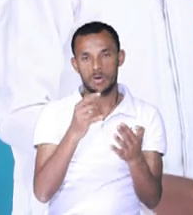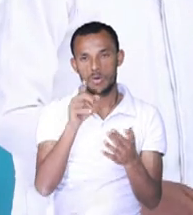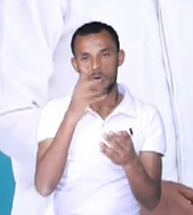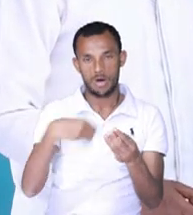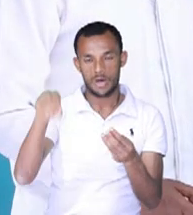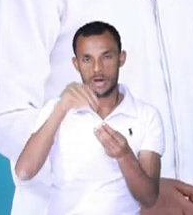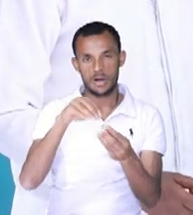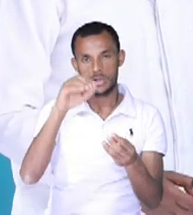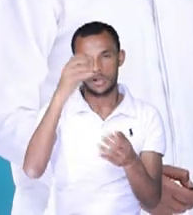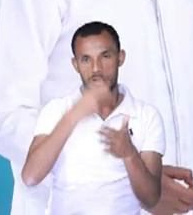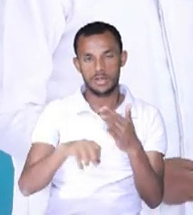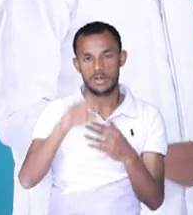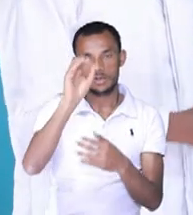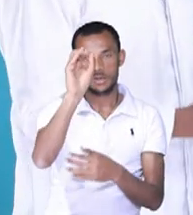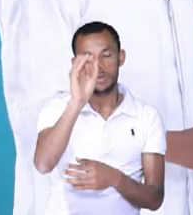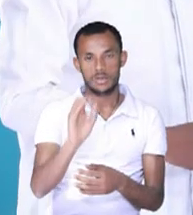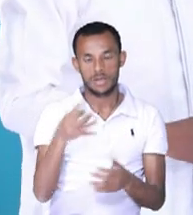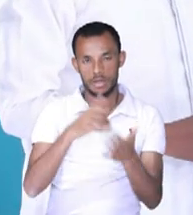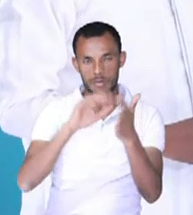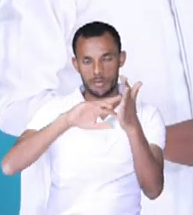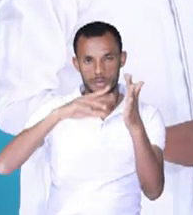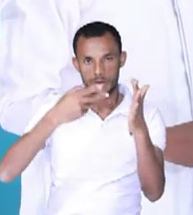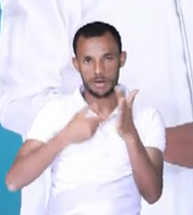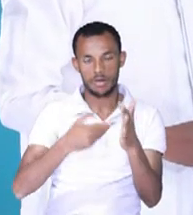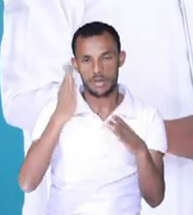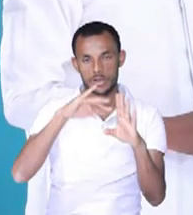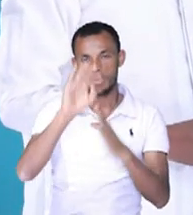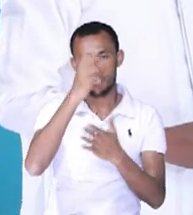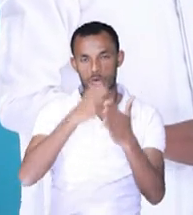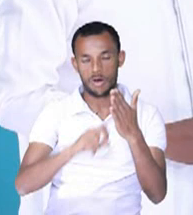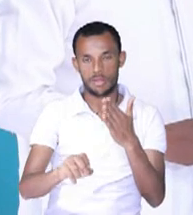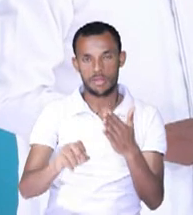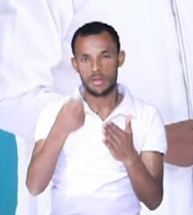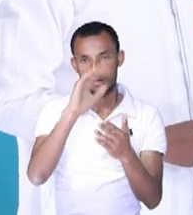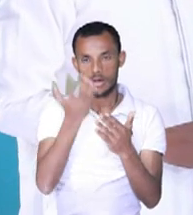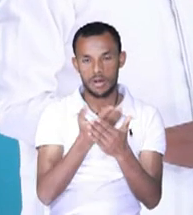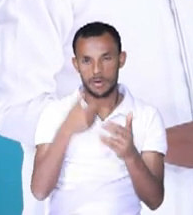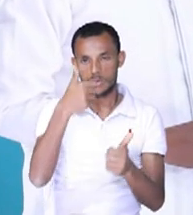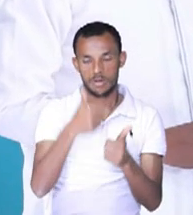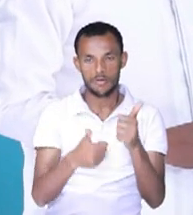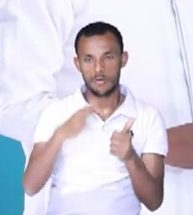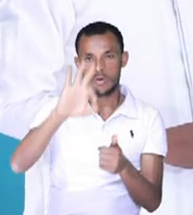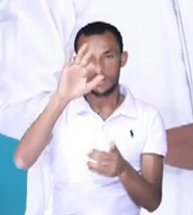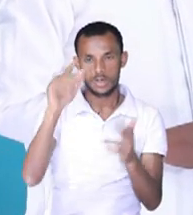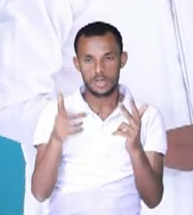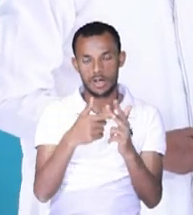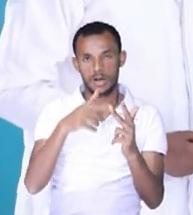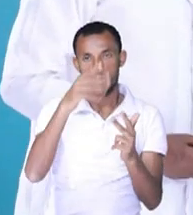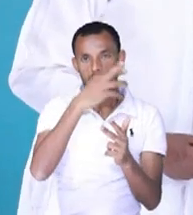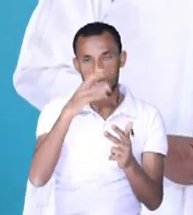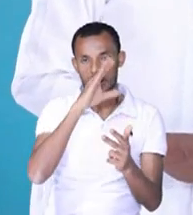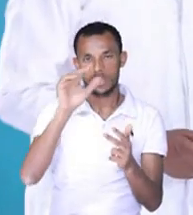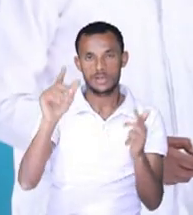get a result to be equal to 0. That means in the product, the element which is found in the third row and the second